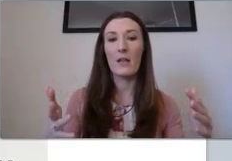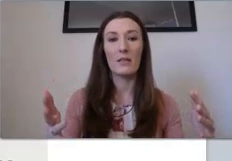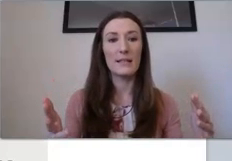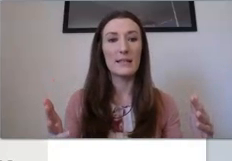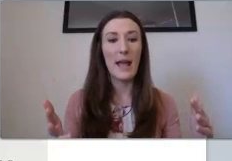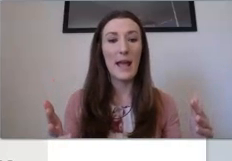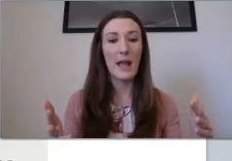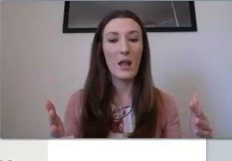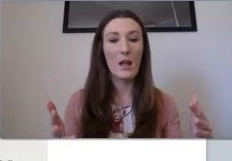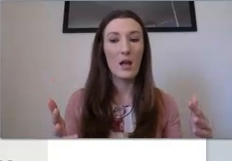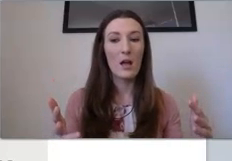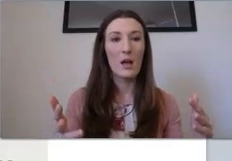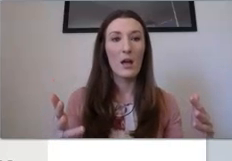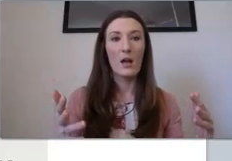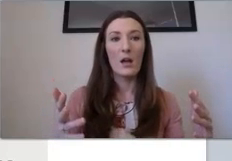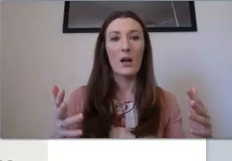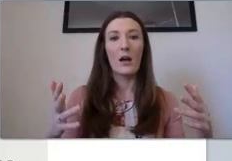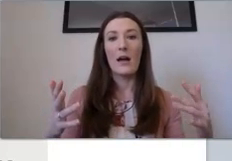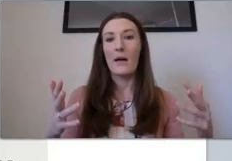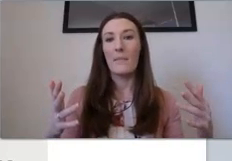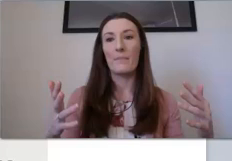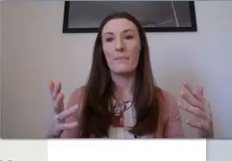If, let's say,